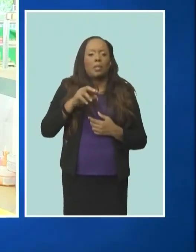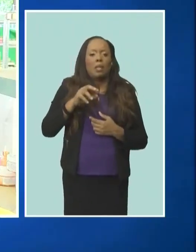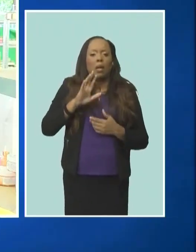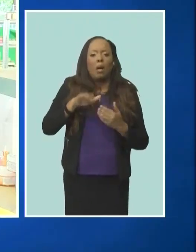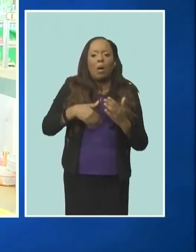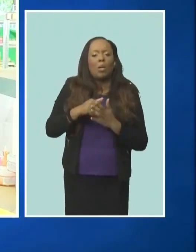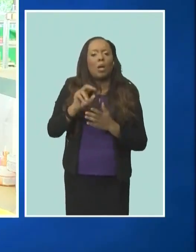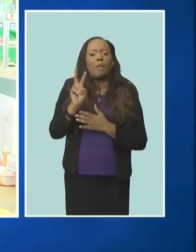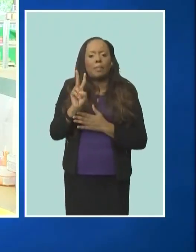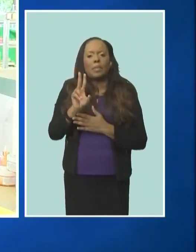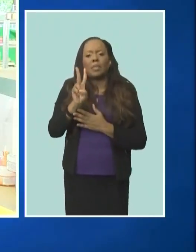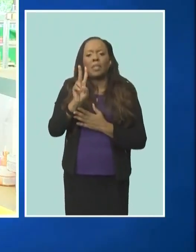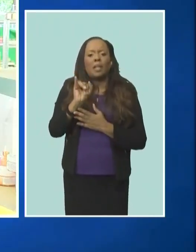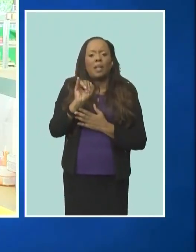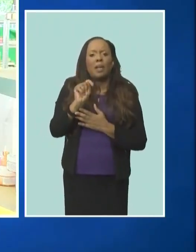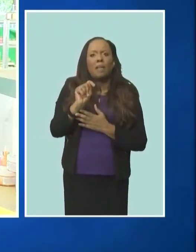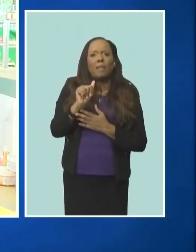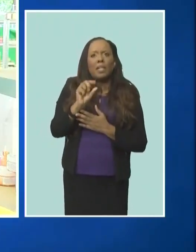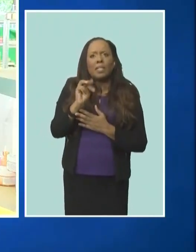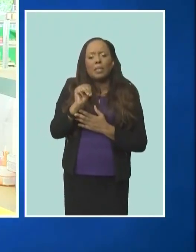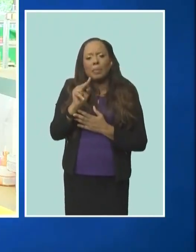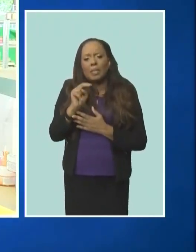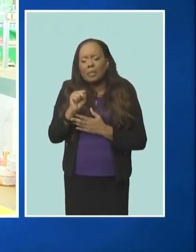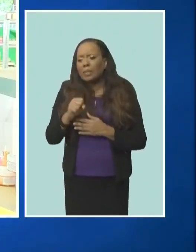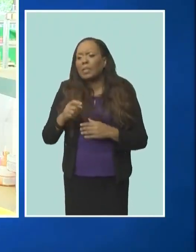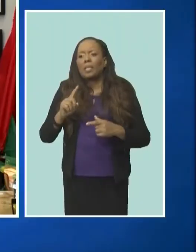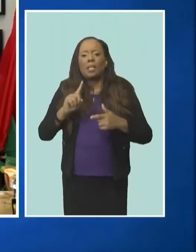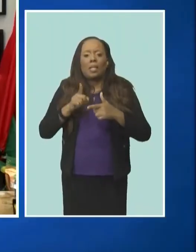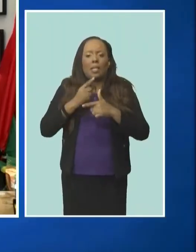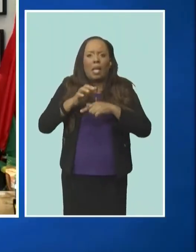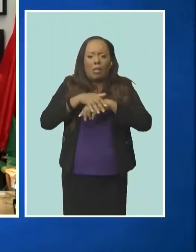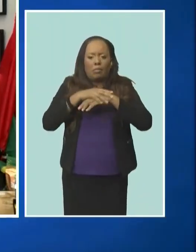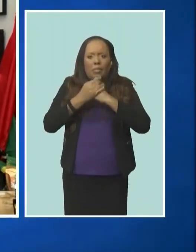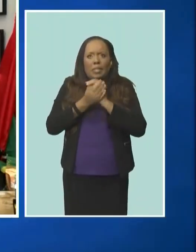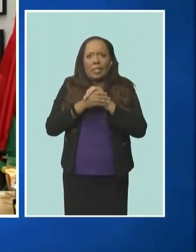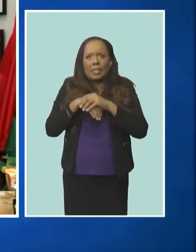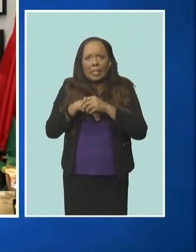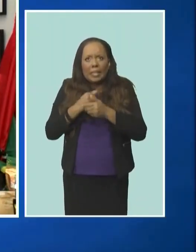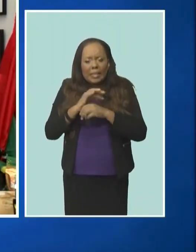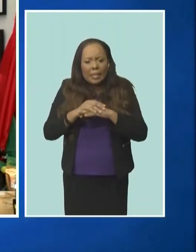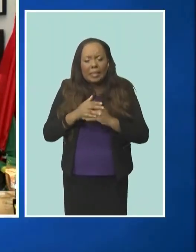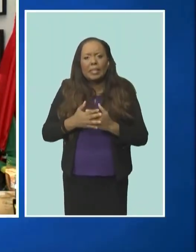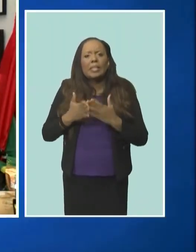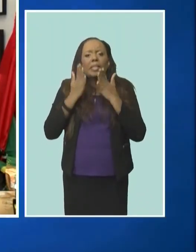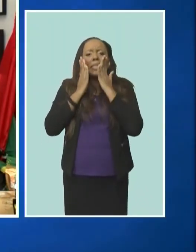things on the outside on your skin, which will be your moisturizers, toners, what have you. Monel Alexis